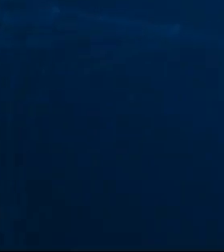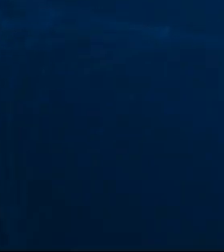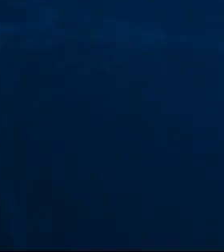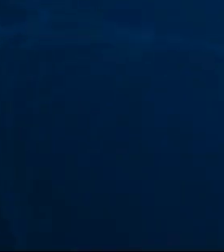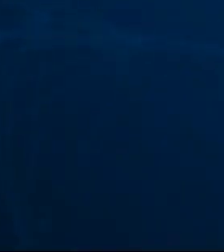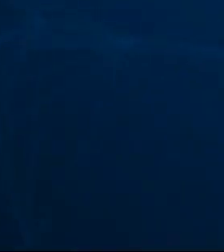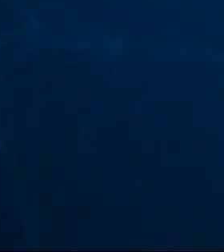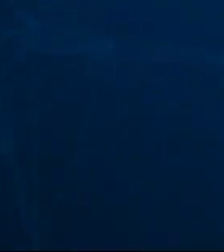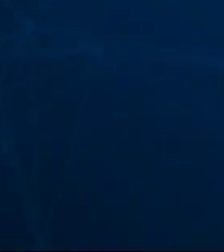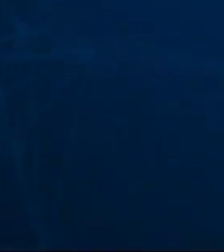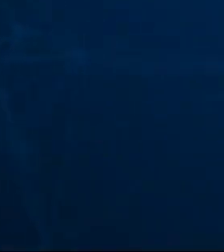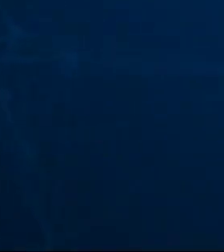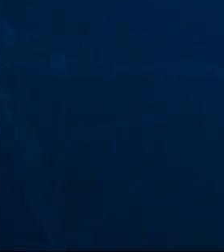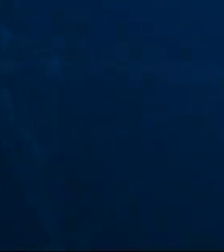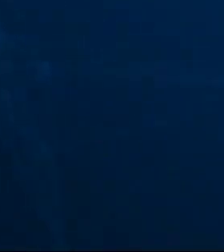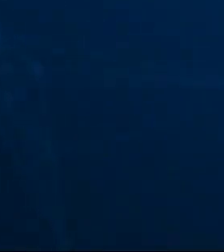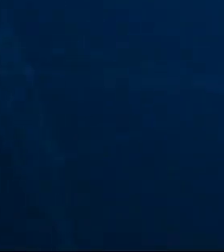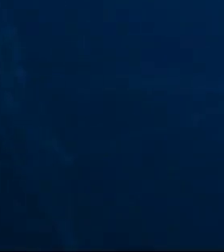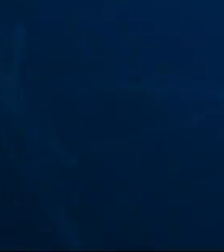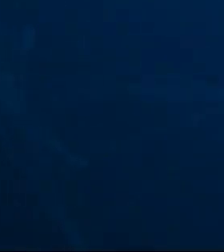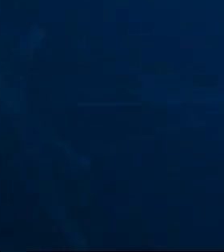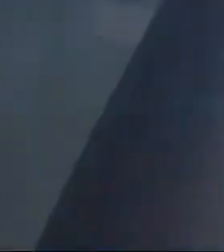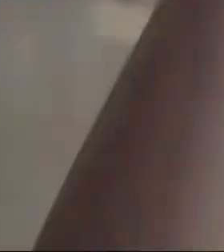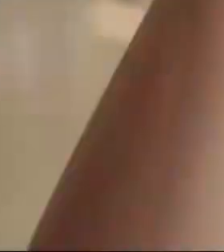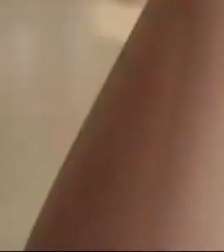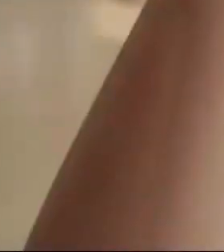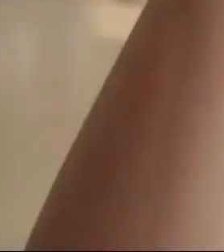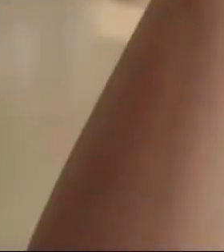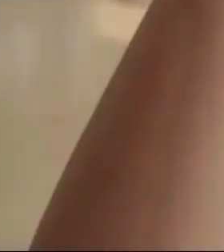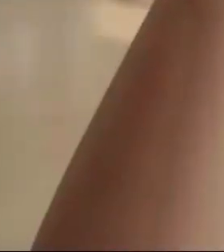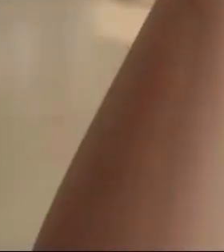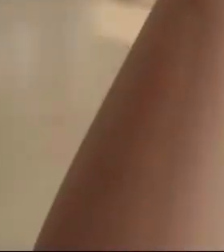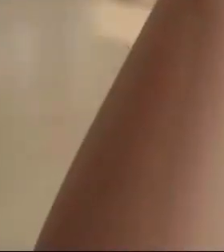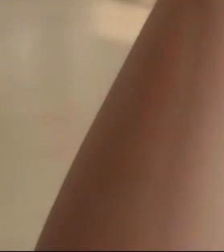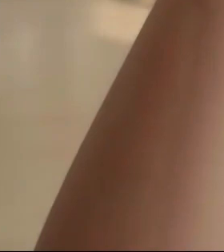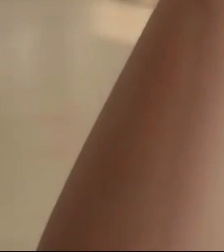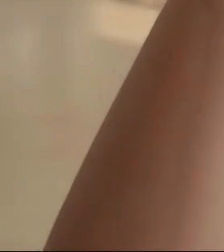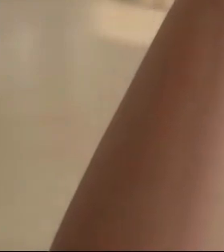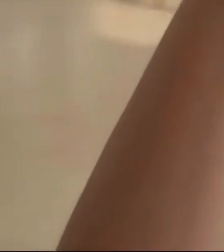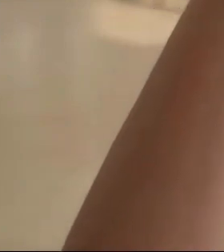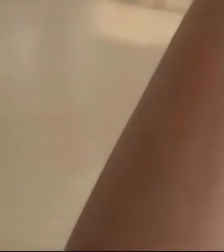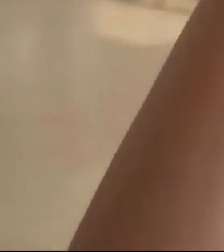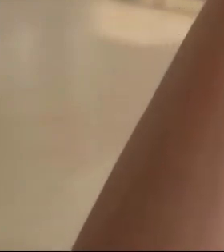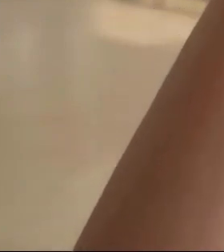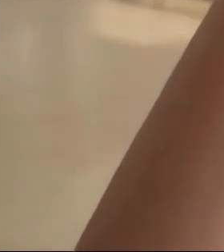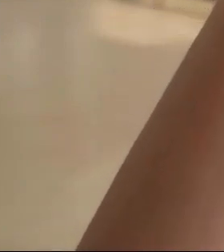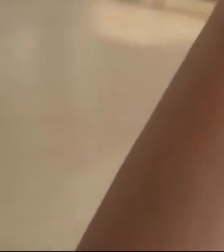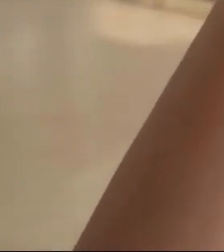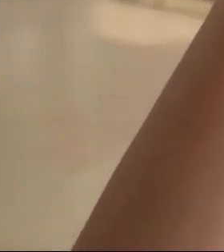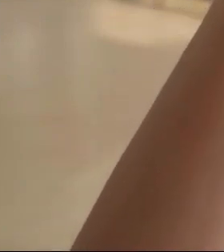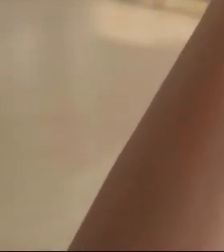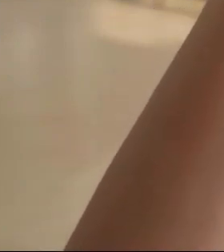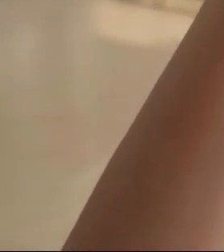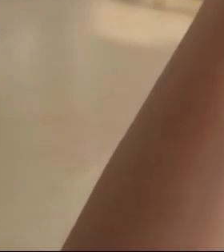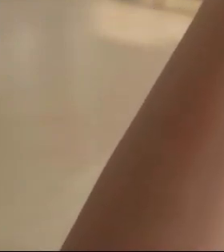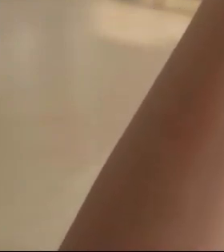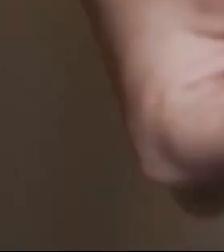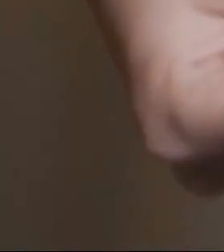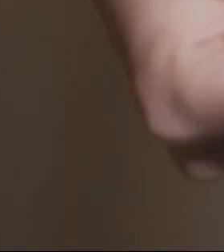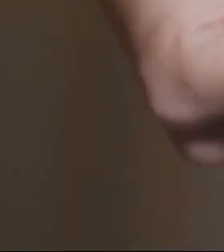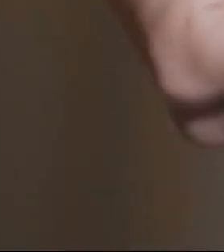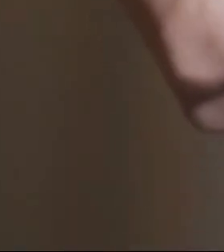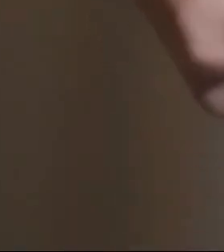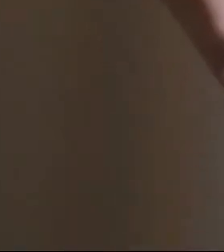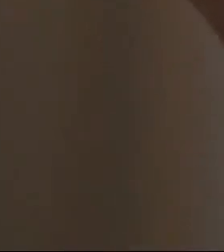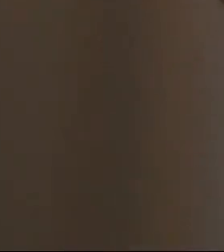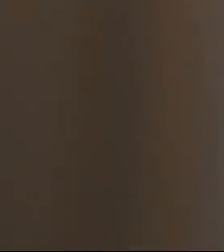some places if carbon emissions are not curbed. And virtual reality is doing more than just offering an escape for some people.